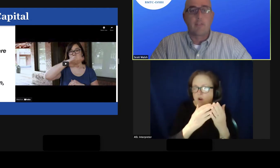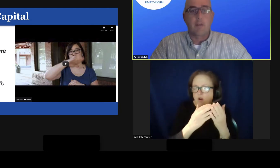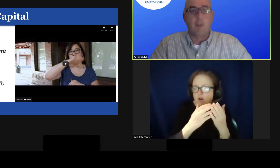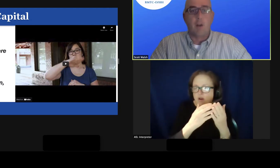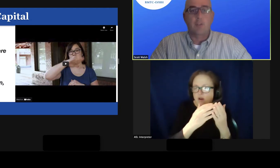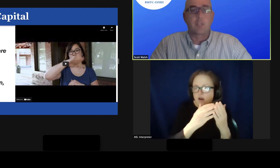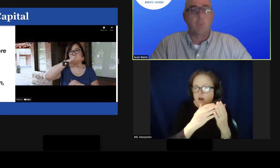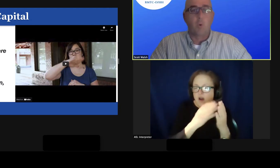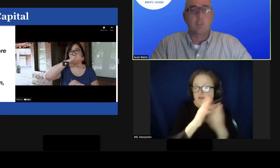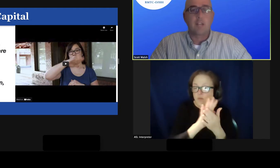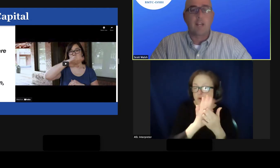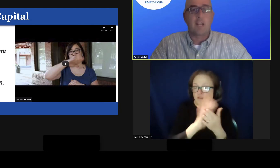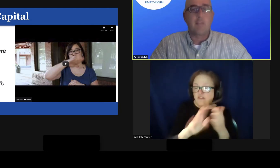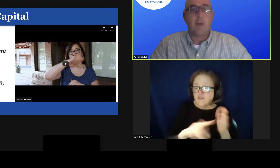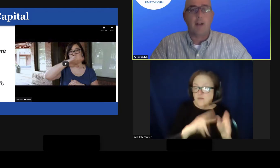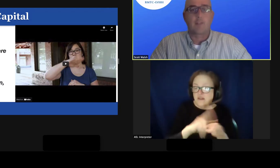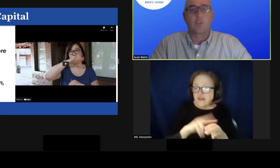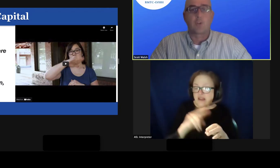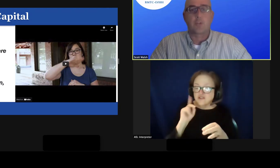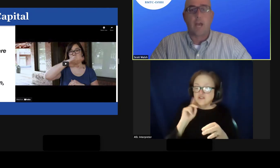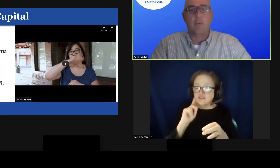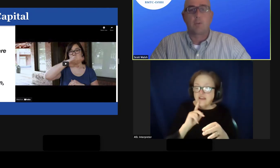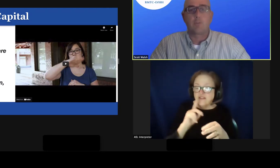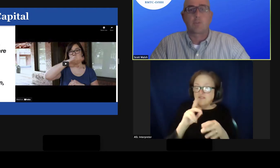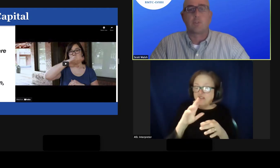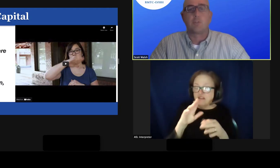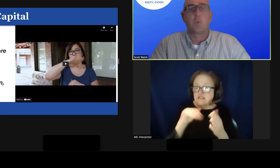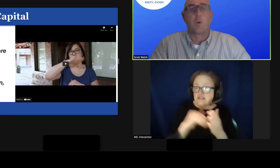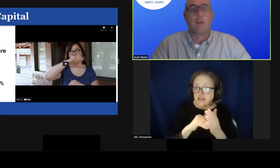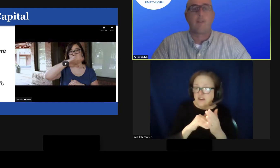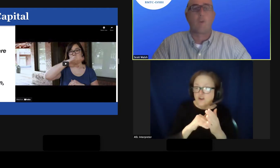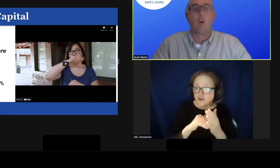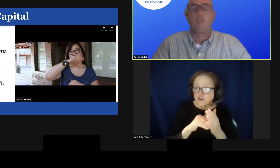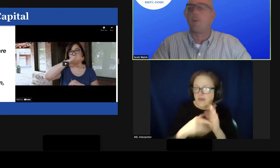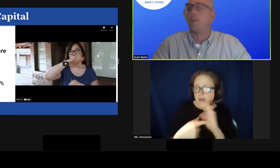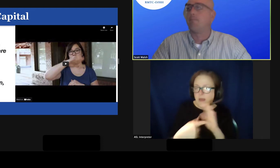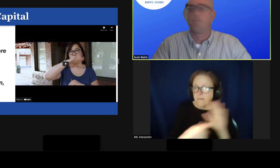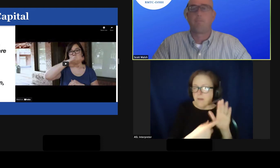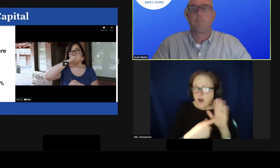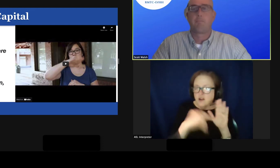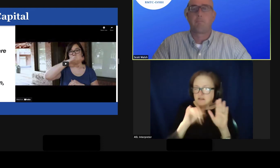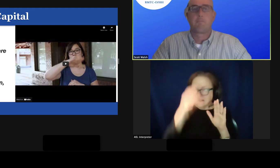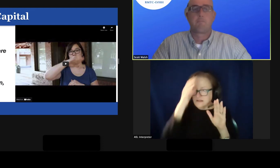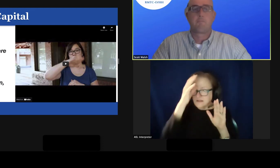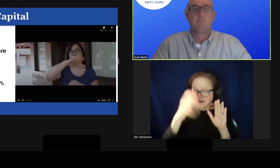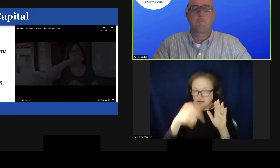that models the importance and impact of social capital for students who are deaf or hard of hearing.